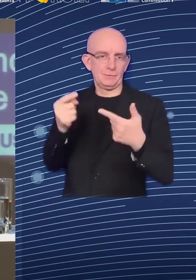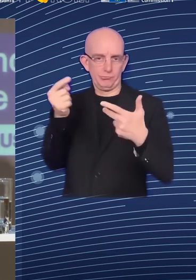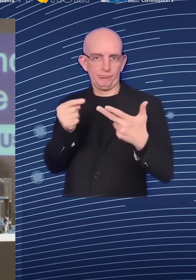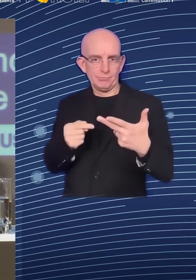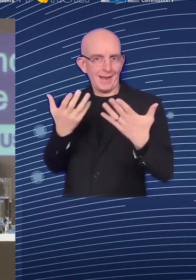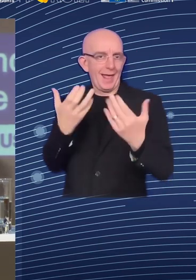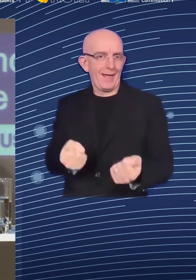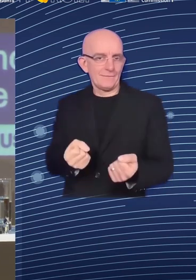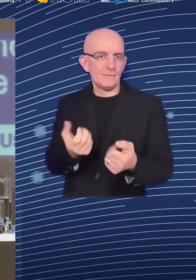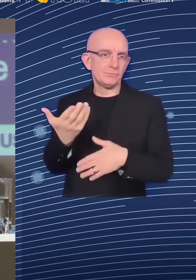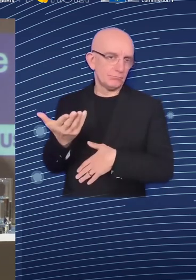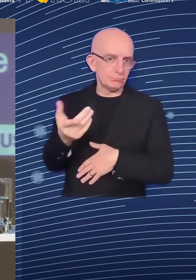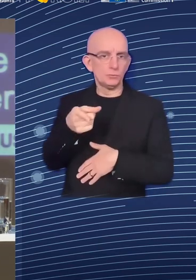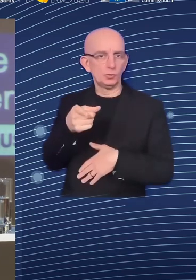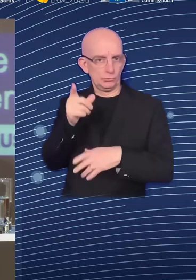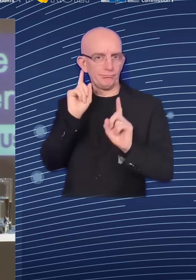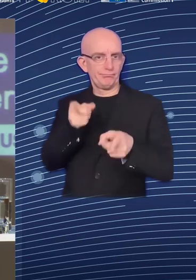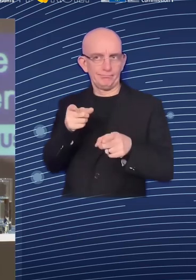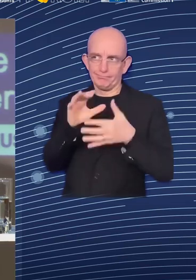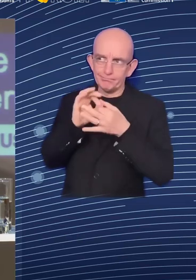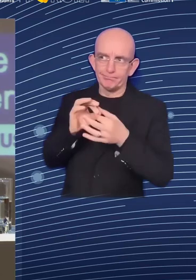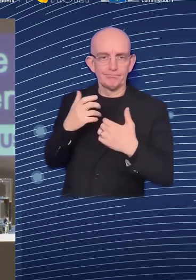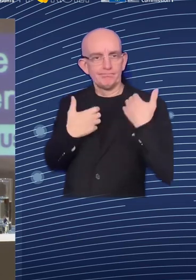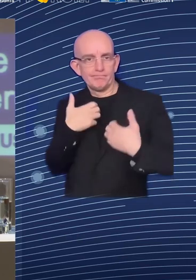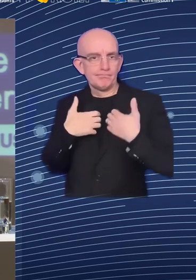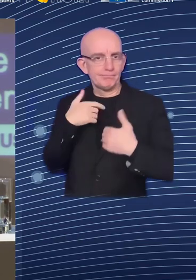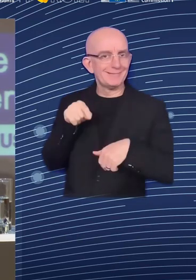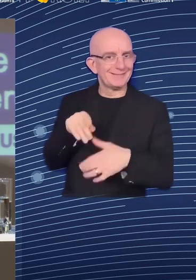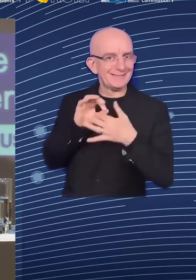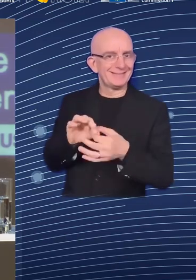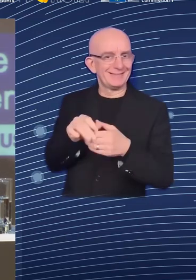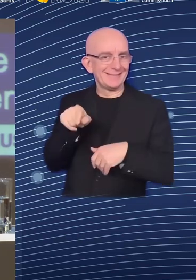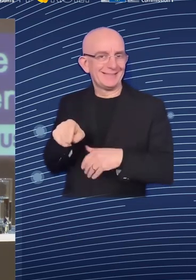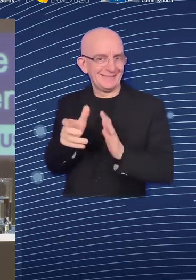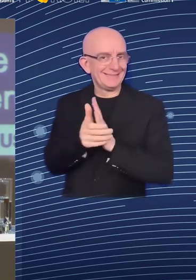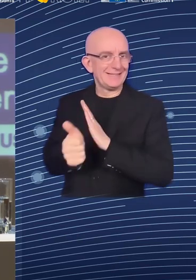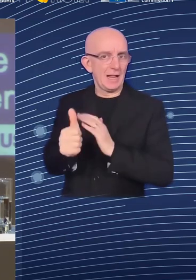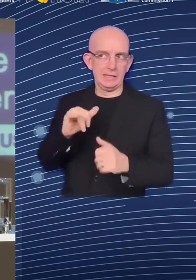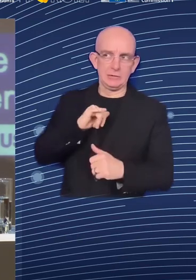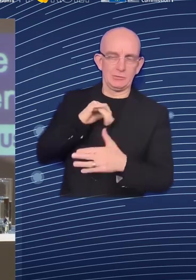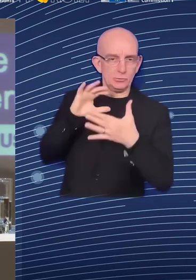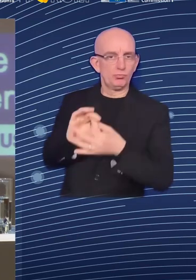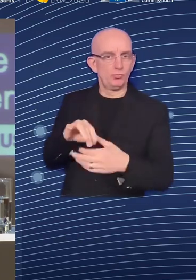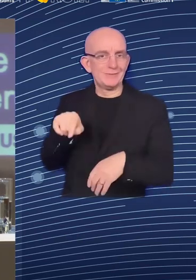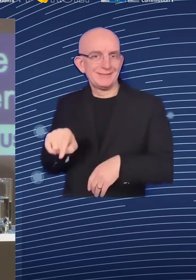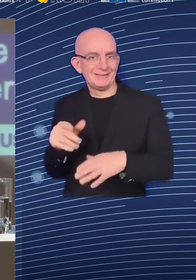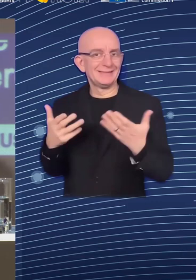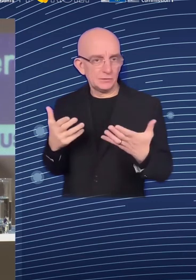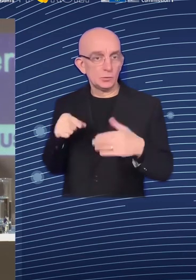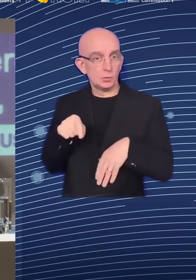this skill. So we are gathering that in a big bag and we are proposing that, avoiding the rest at the